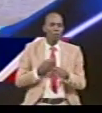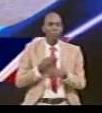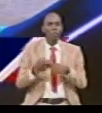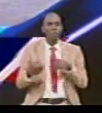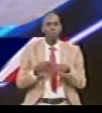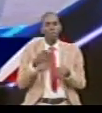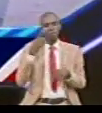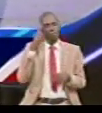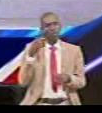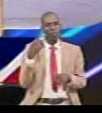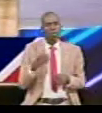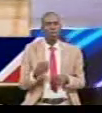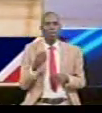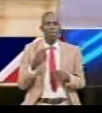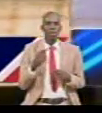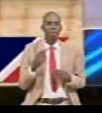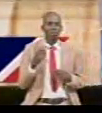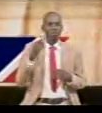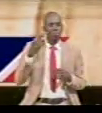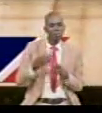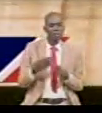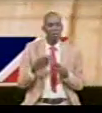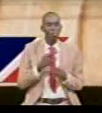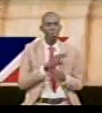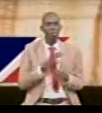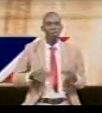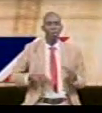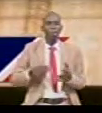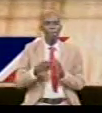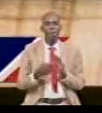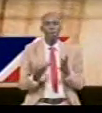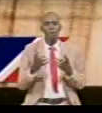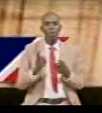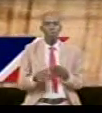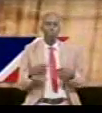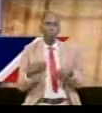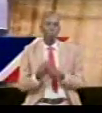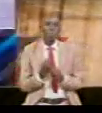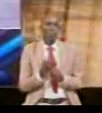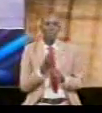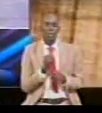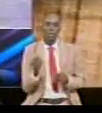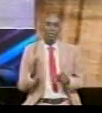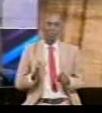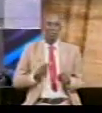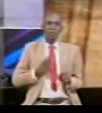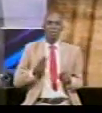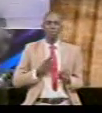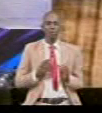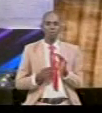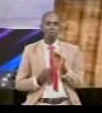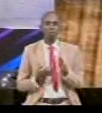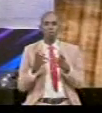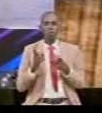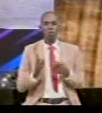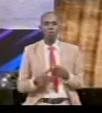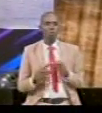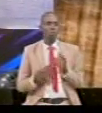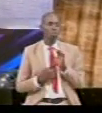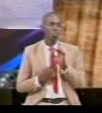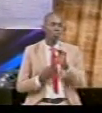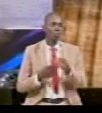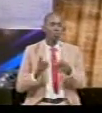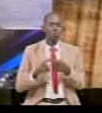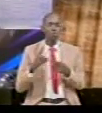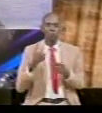of Christ. That is, they want to make a fair show. They want to prove to the Jewish people that yes, we